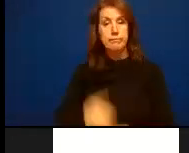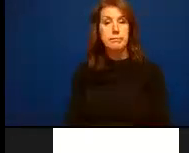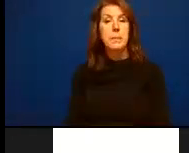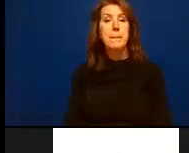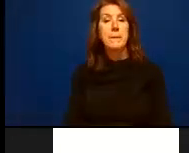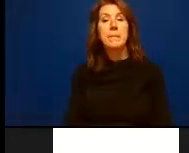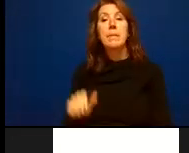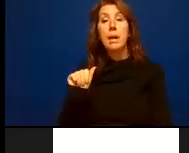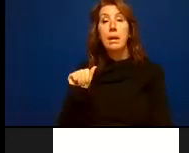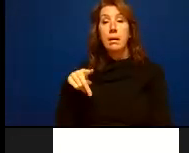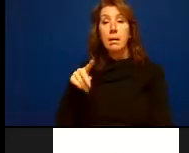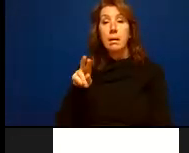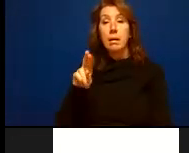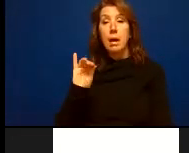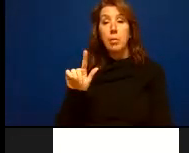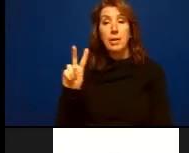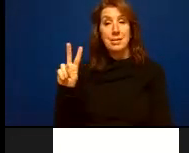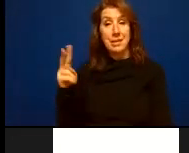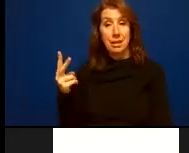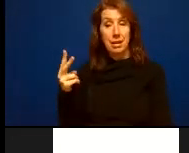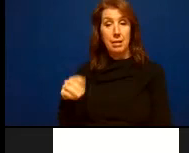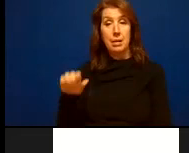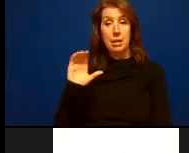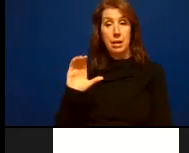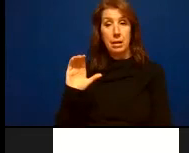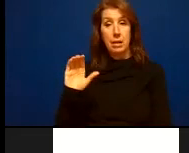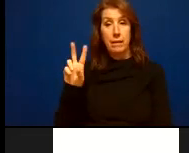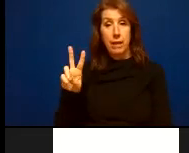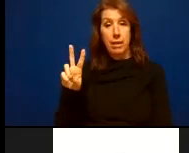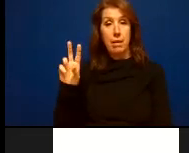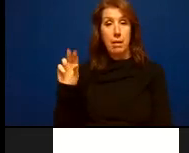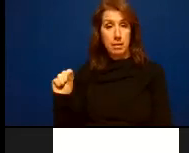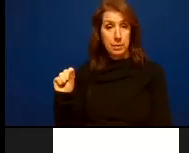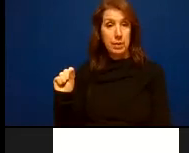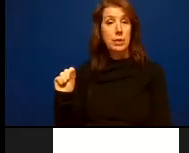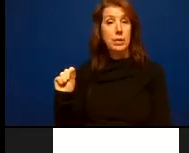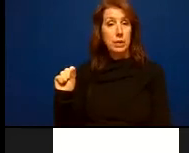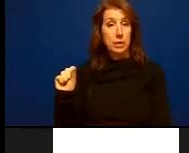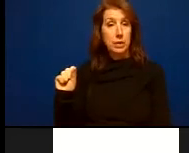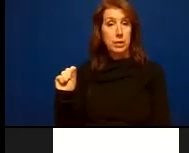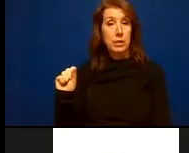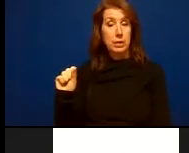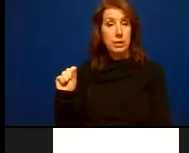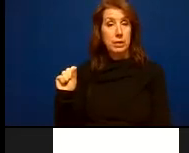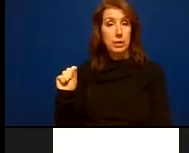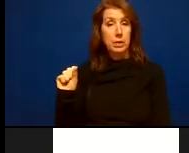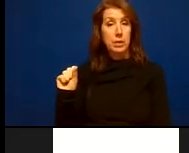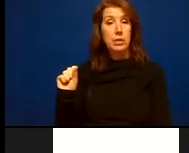On April 2nd, Connecticut Valley Hospital closed its patient detox